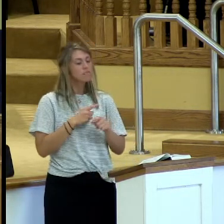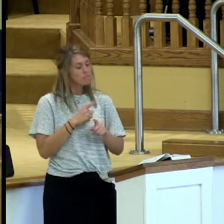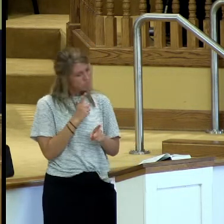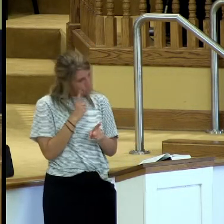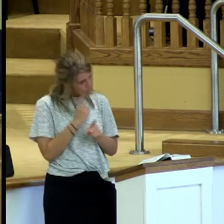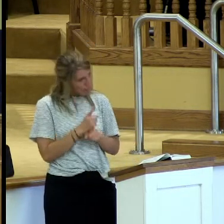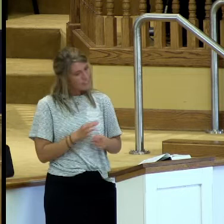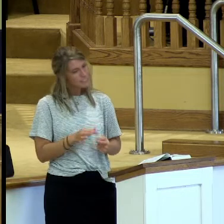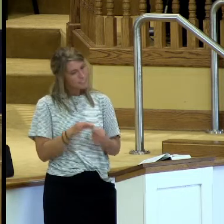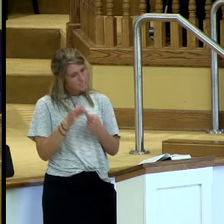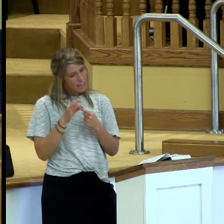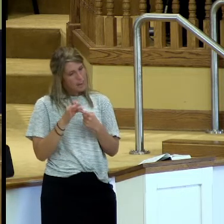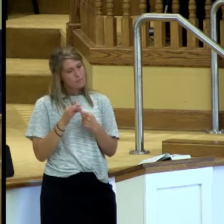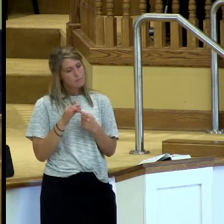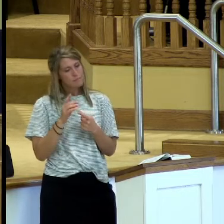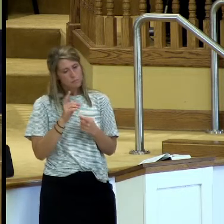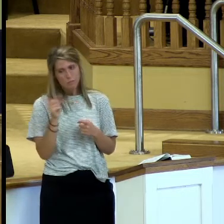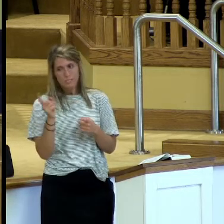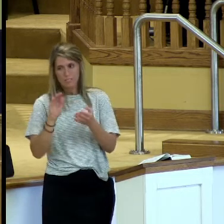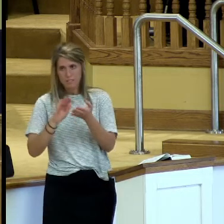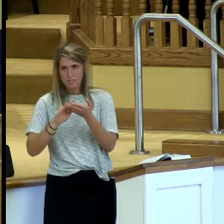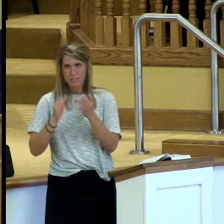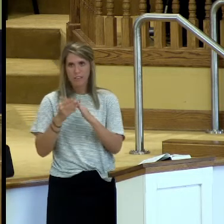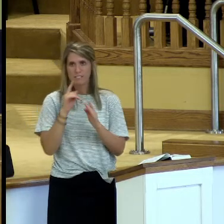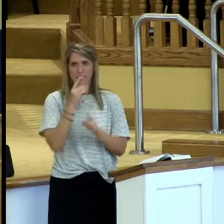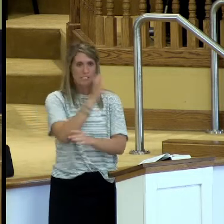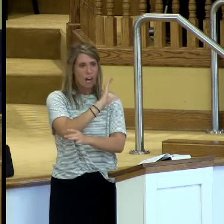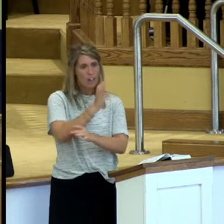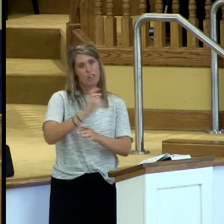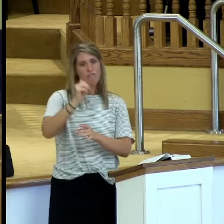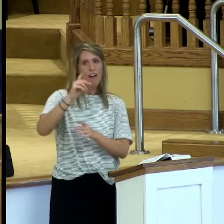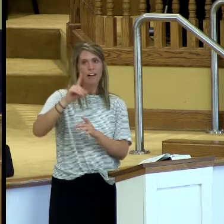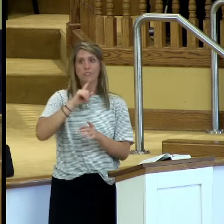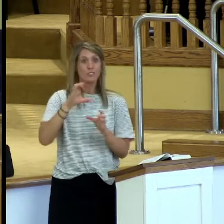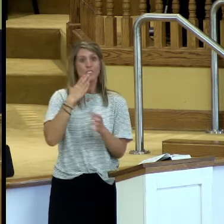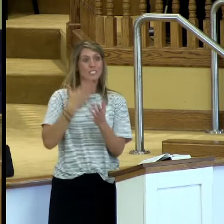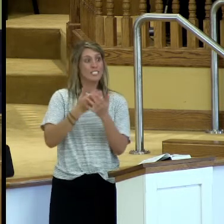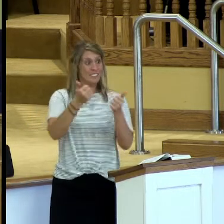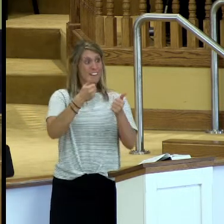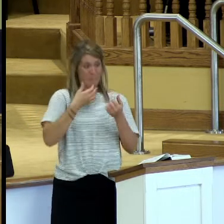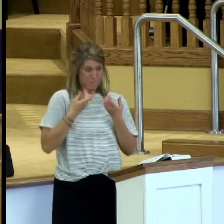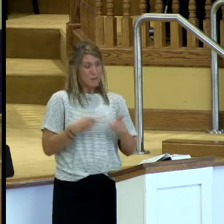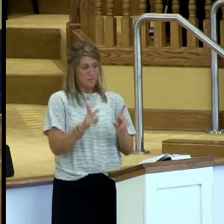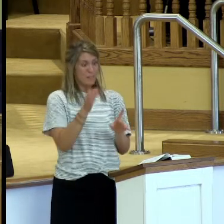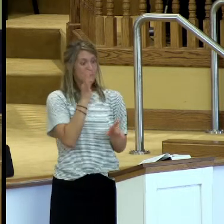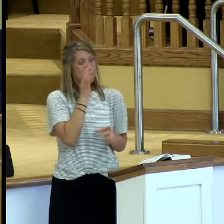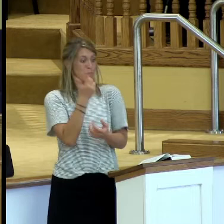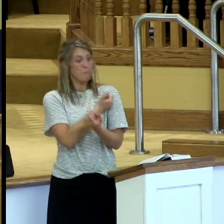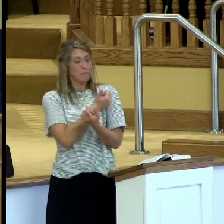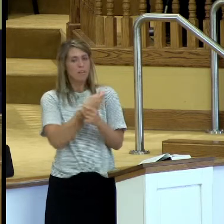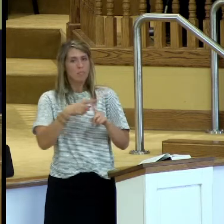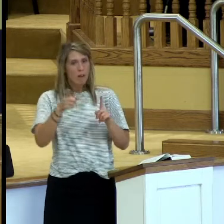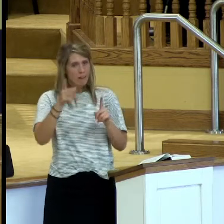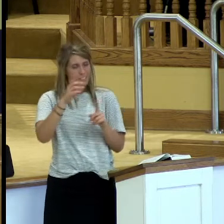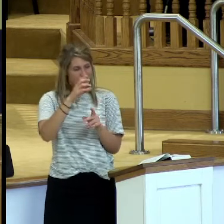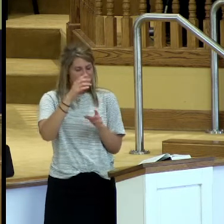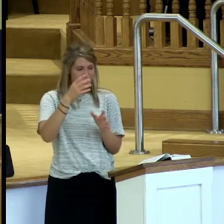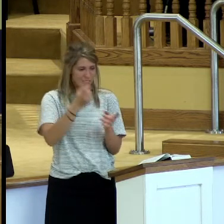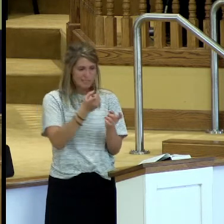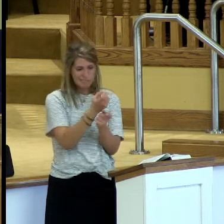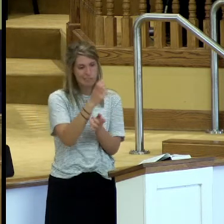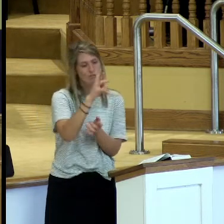for the fact when you go to towns where it's been legal and everyone's like, well, Colorado's doing great. Yeah, except crime is way up. They just refuse to tell you. And homeless is way